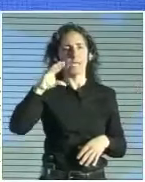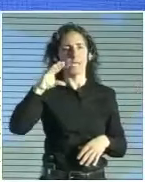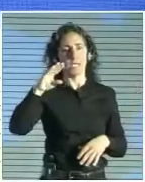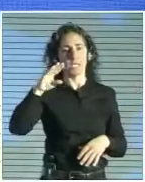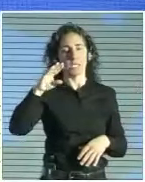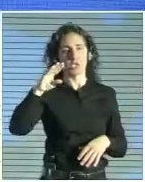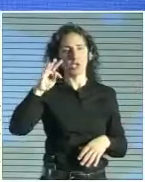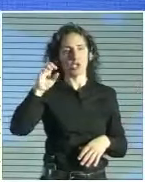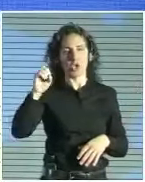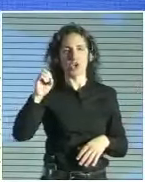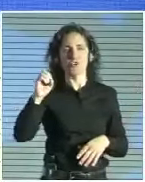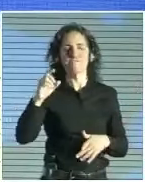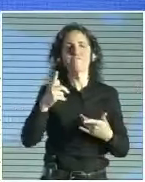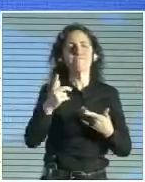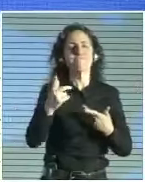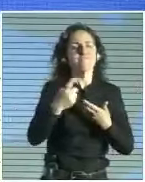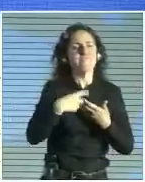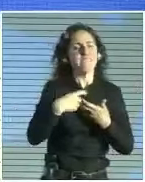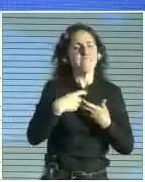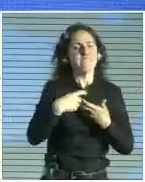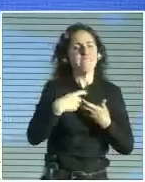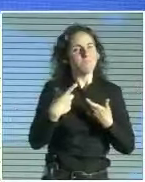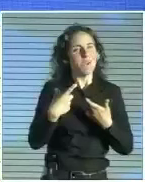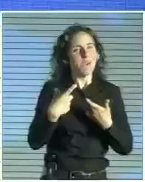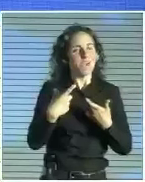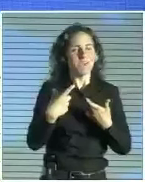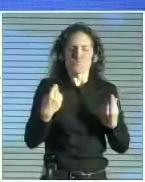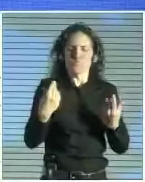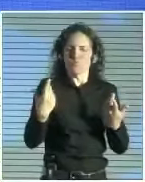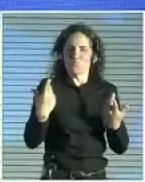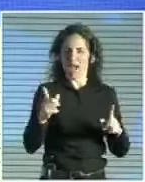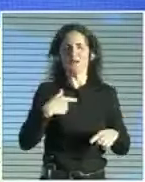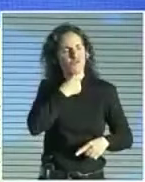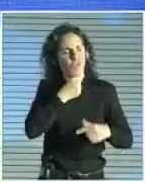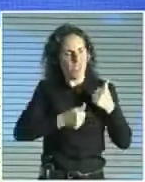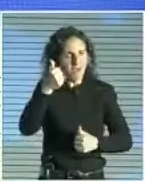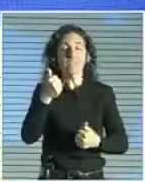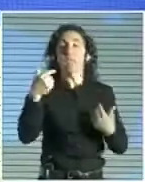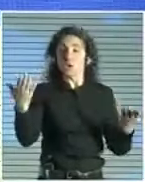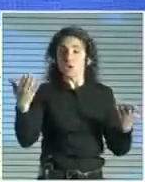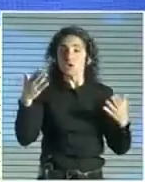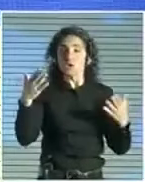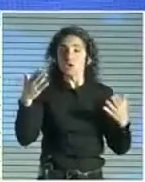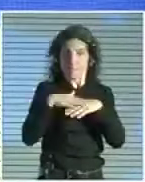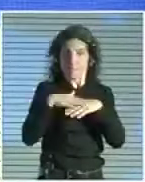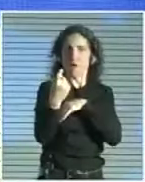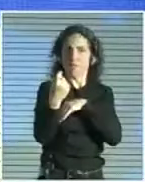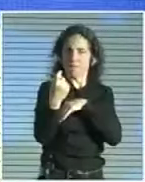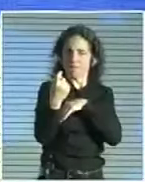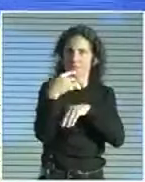that, what we've done is what you just described. I mean, we're here, we're gonna get the information, and